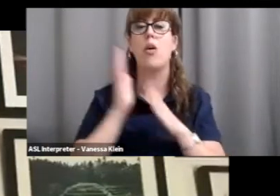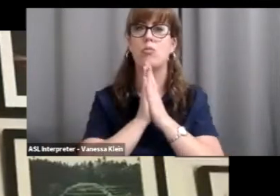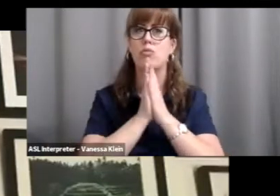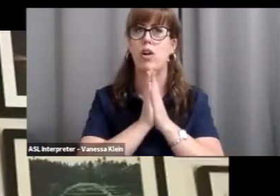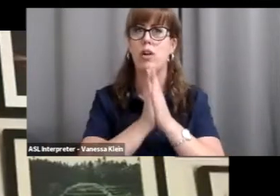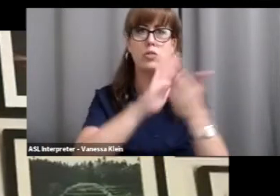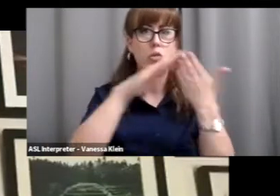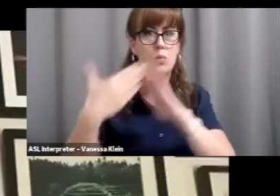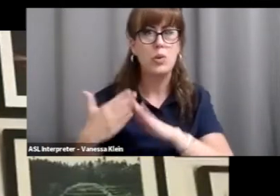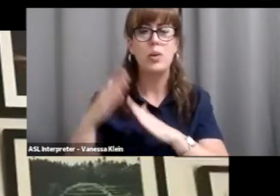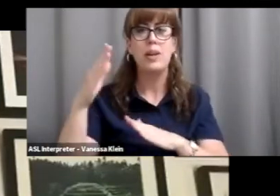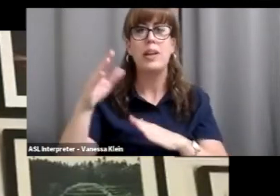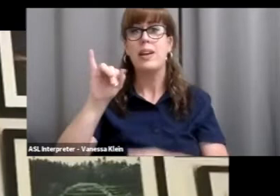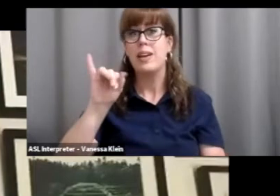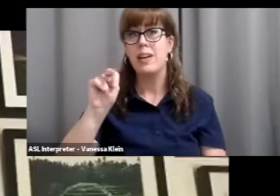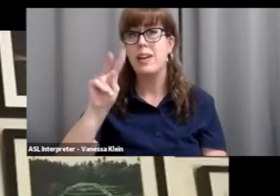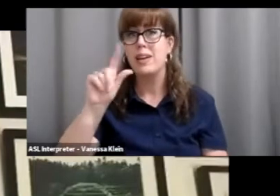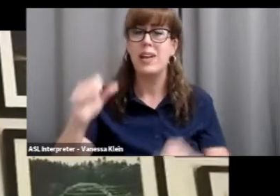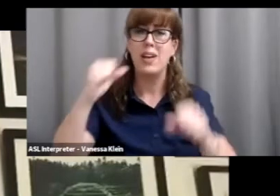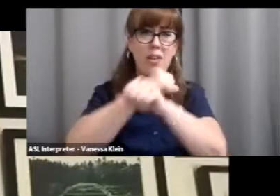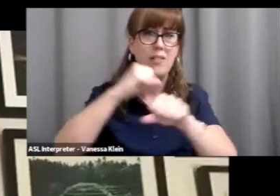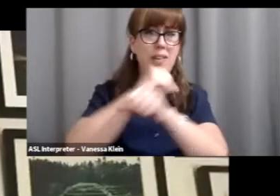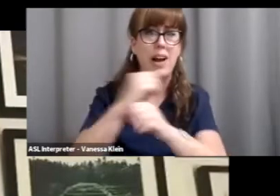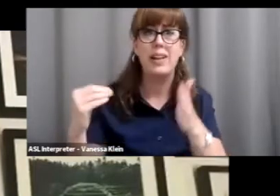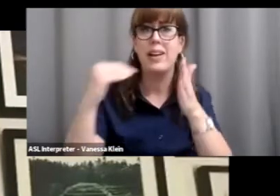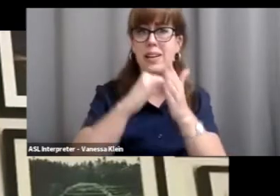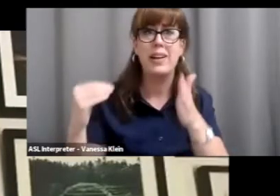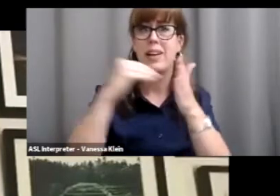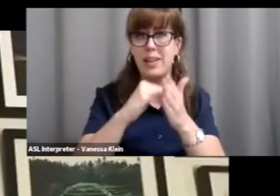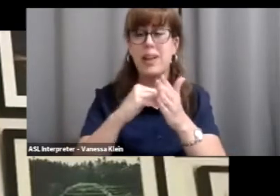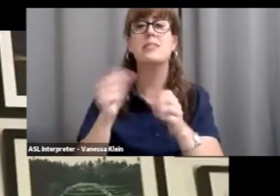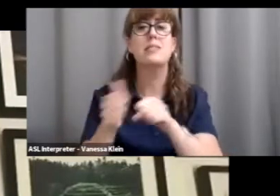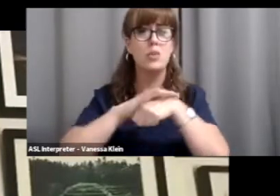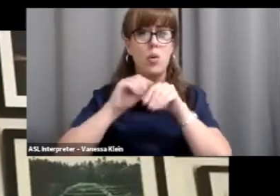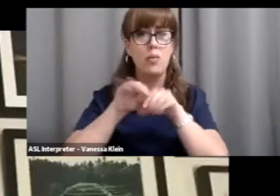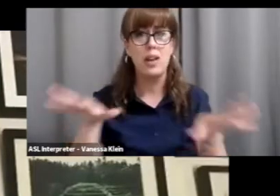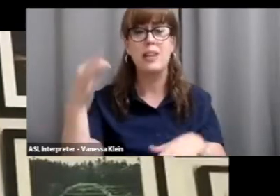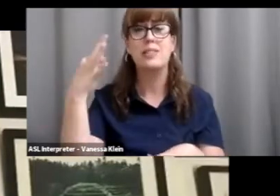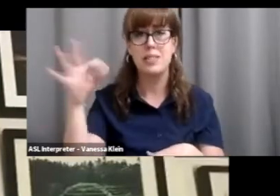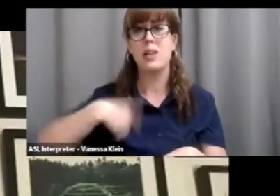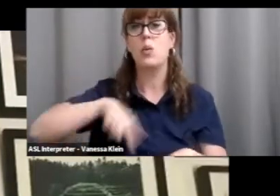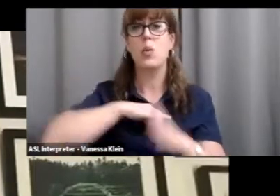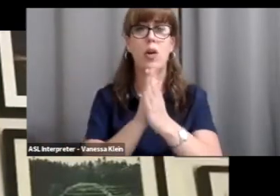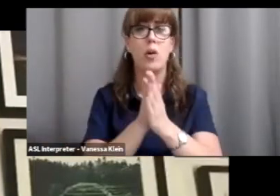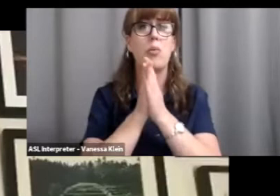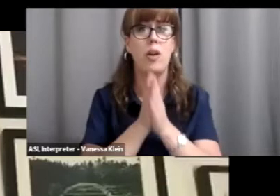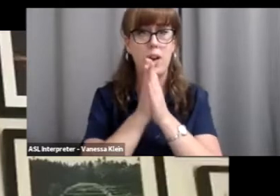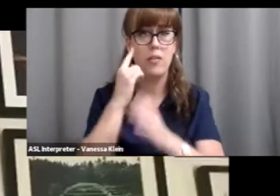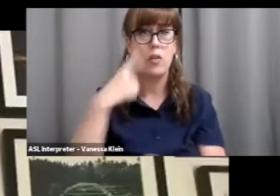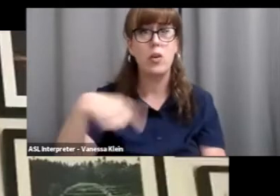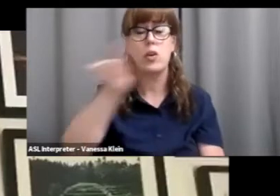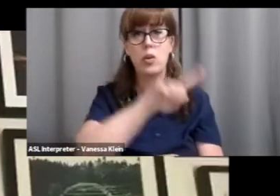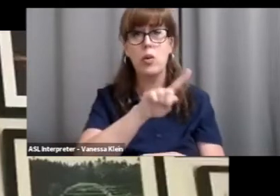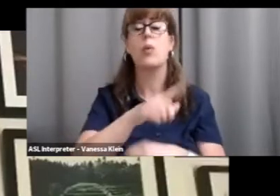who are fighting against COVID-19. Our prayers are with you. Advertising is a very important